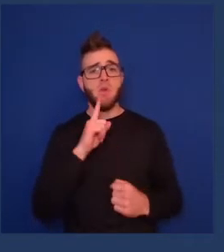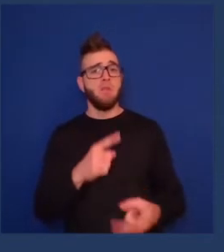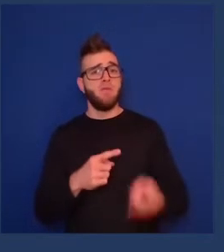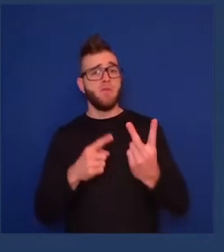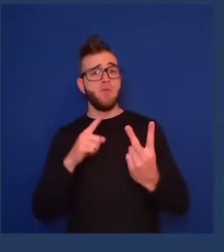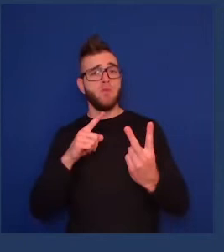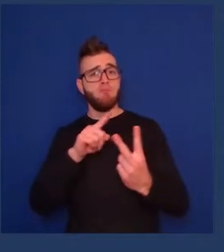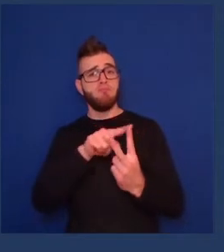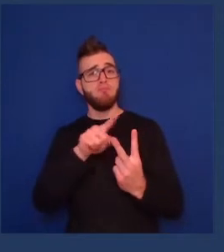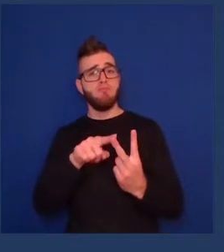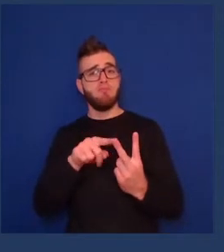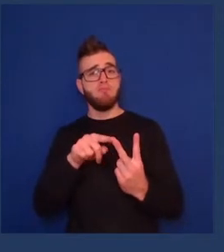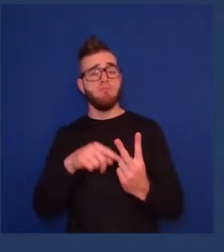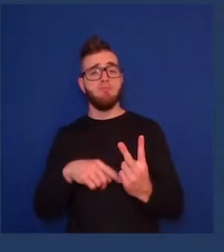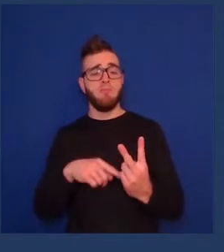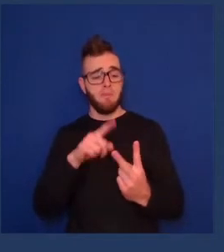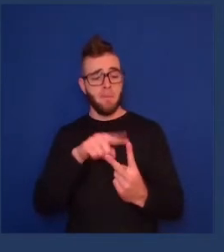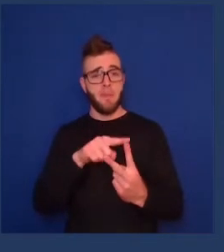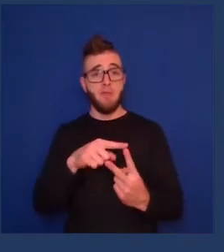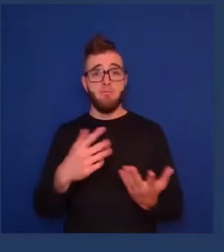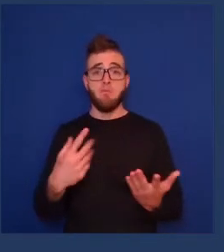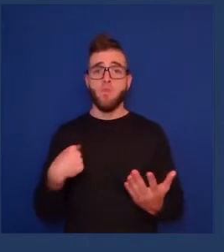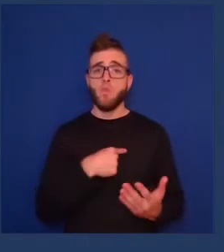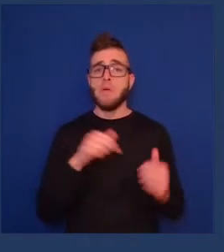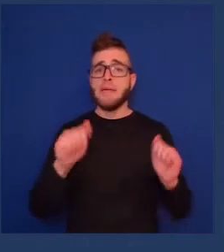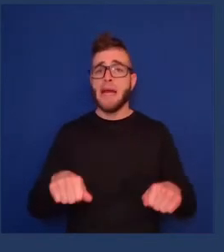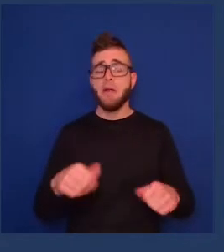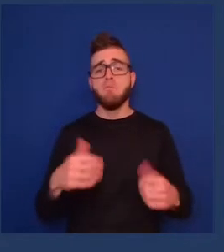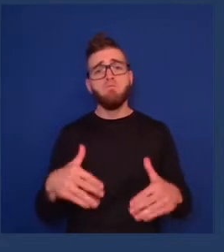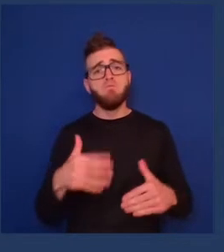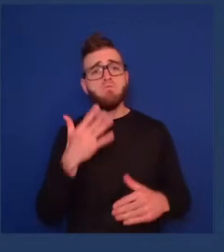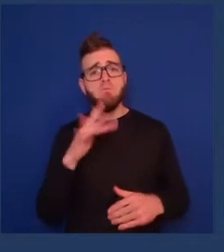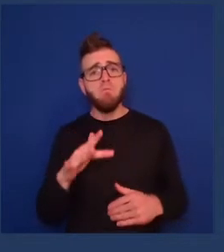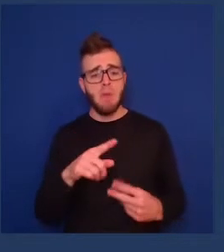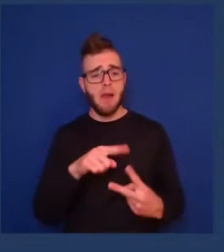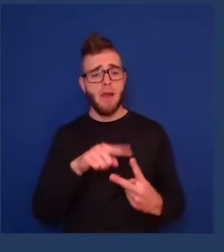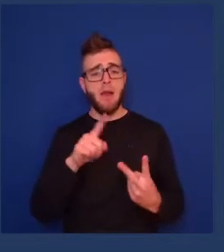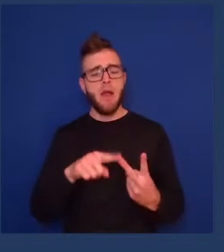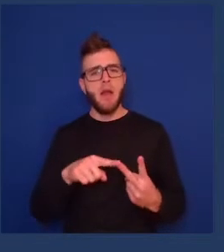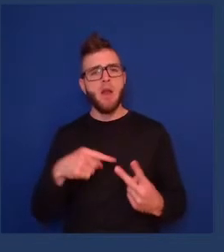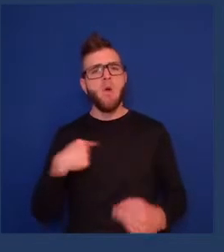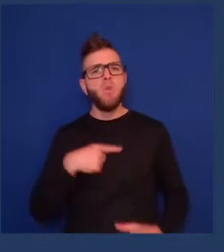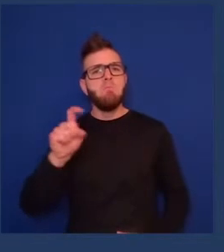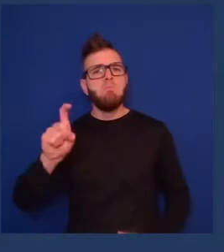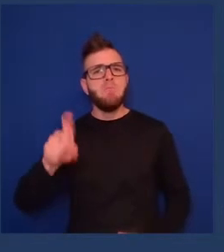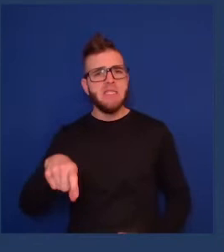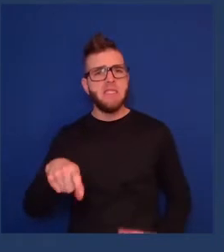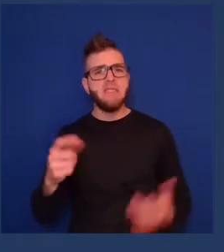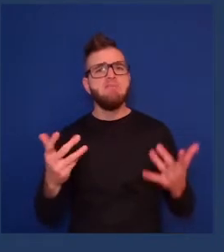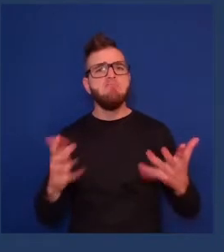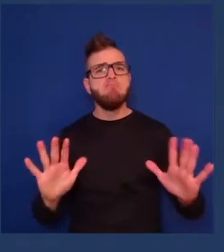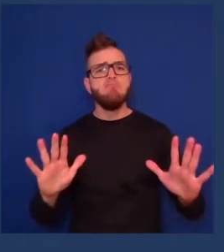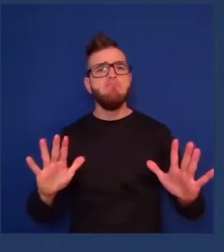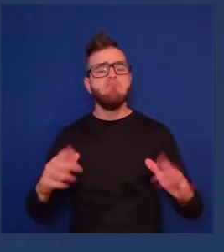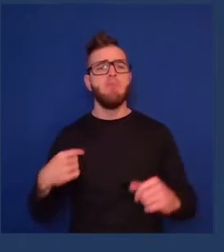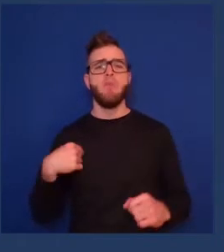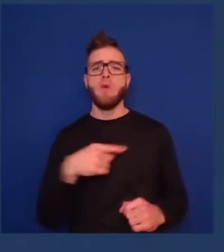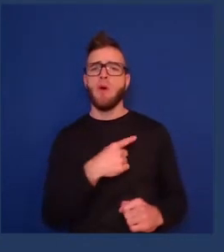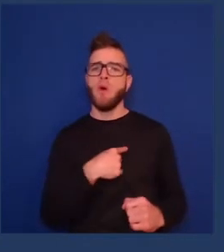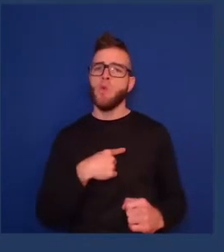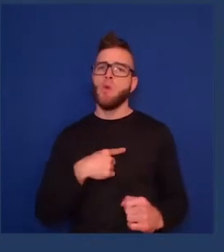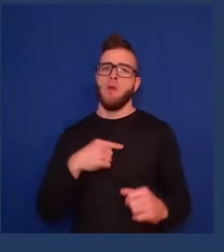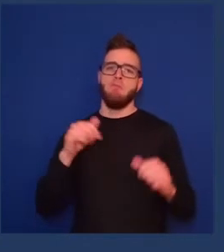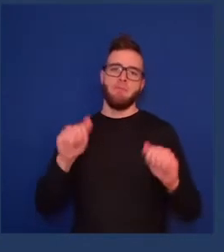course there's budgetary pressure all around? And I think the answer is twofold. One is because we can, and the